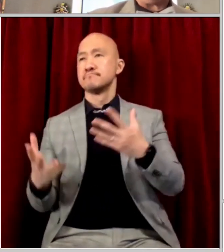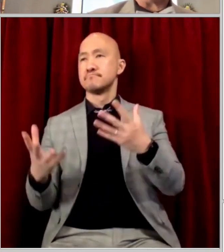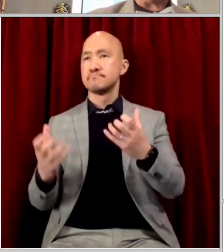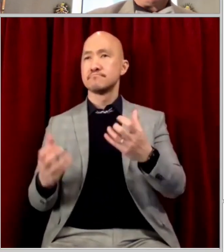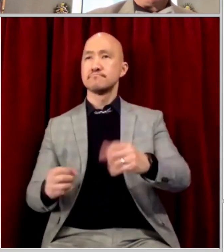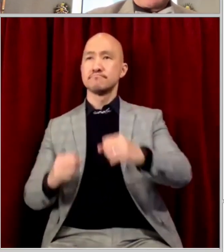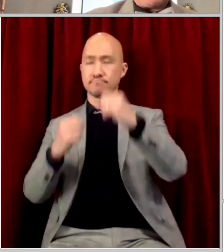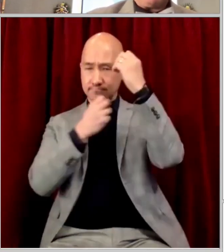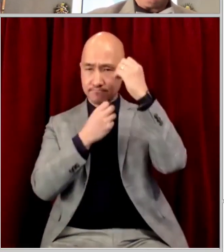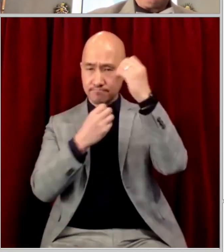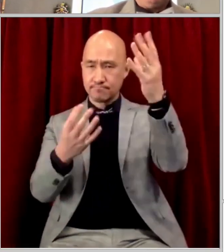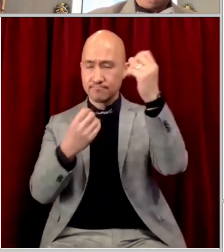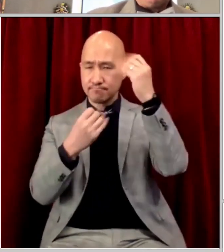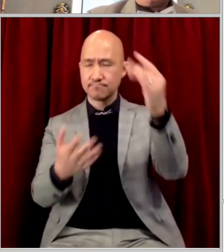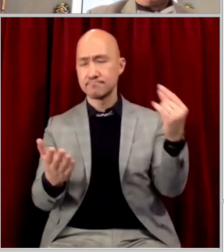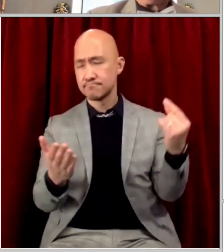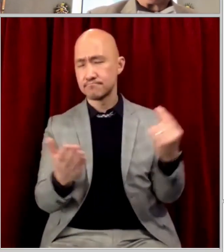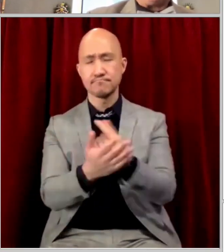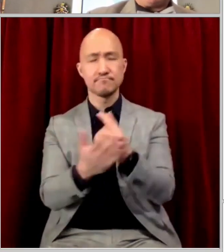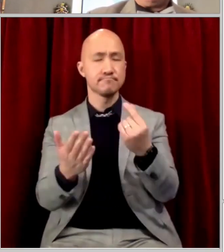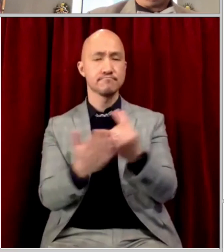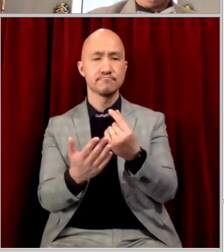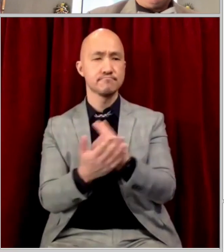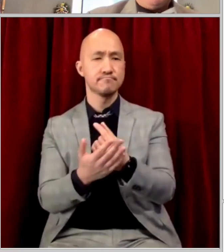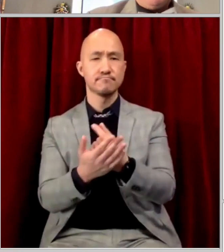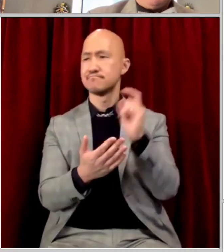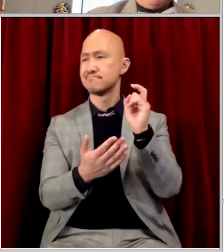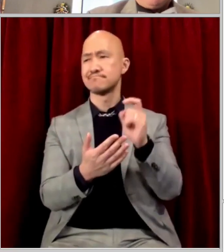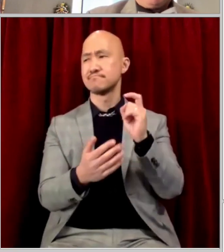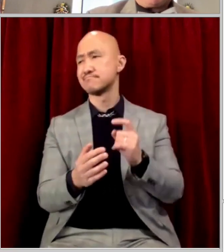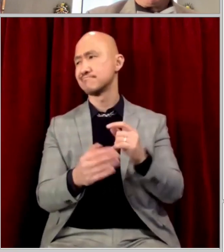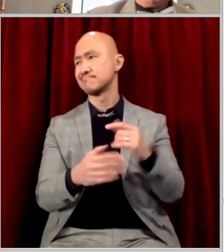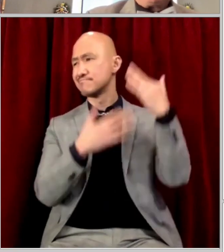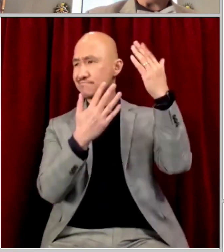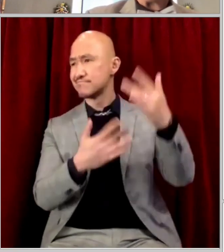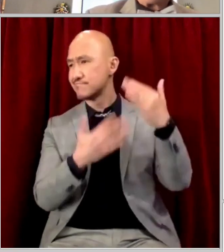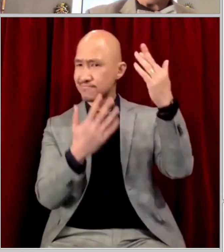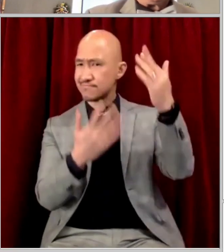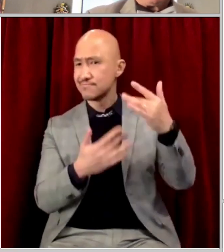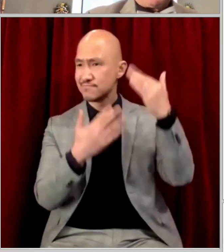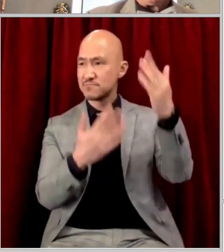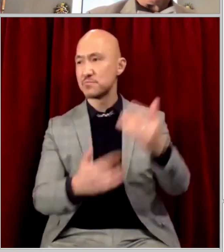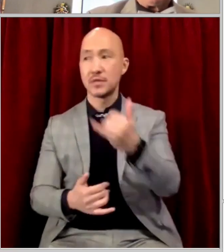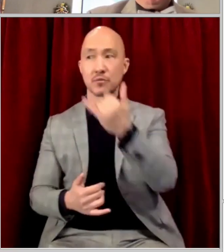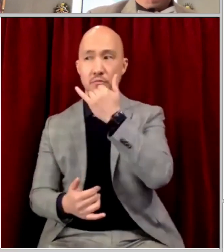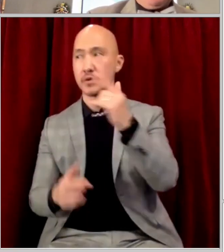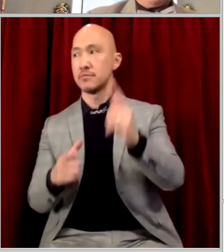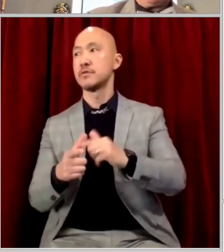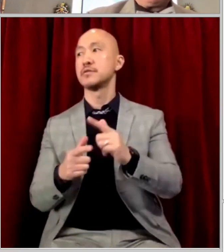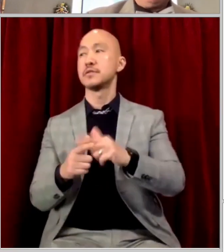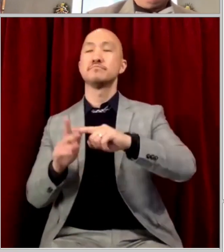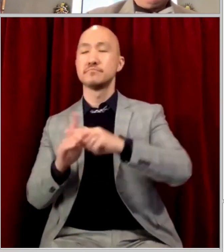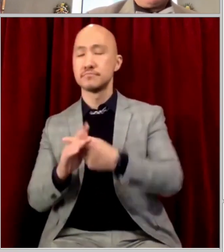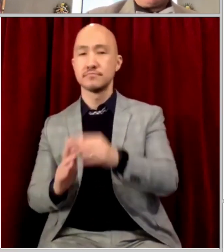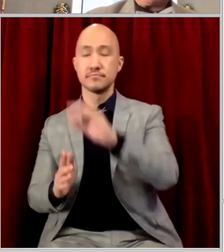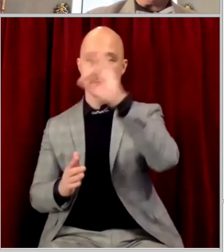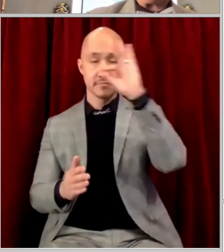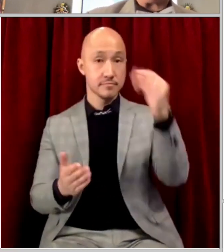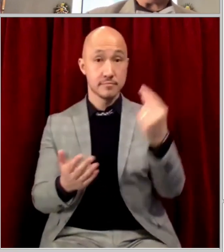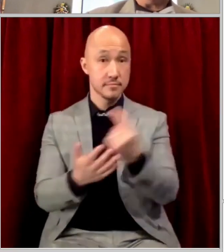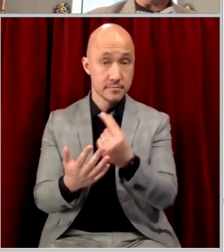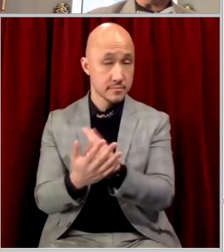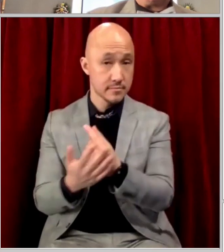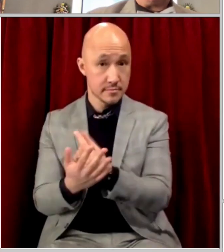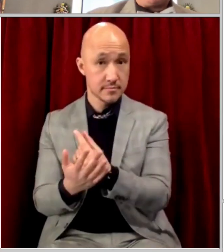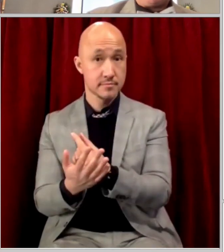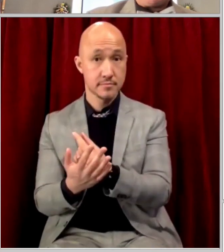Us here on this island, we don't have to wait for an emergency situation or a panic in order to